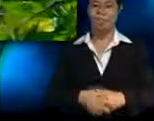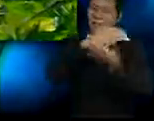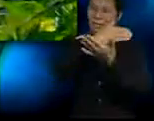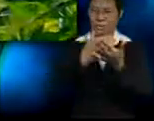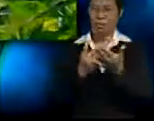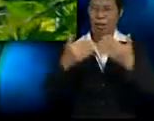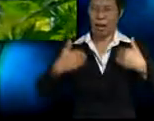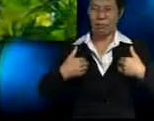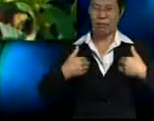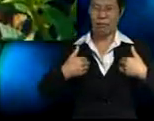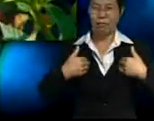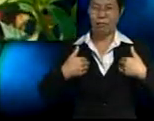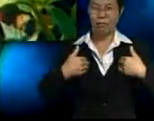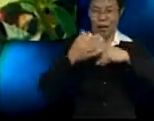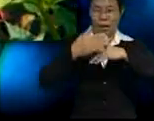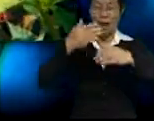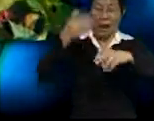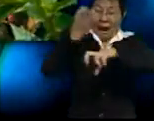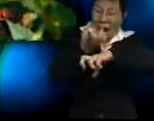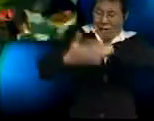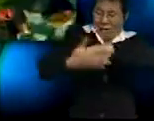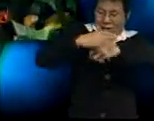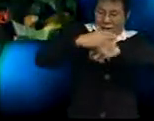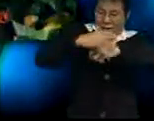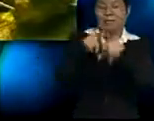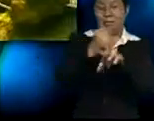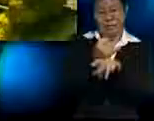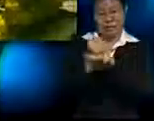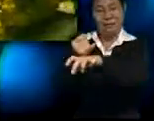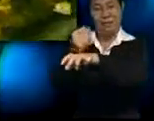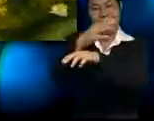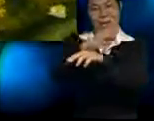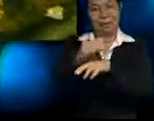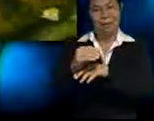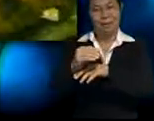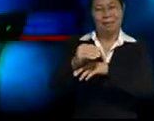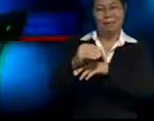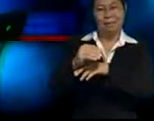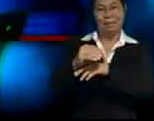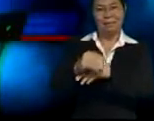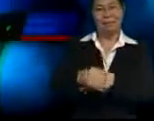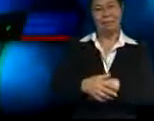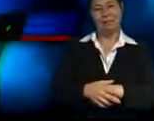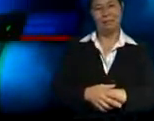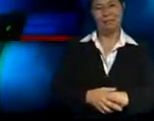Some have a hard outer shell, like insects and crustaceans.